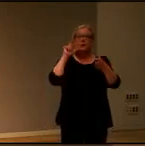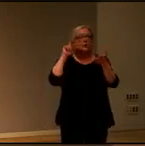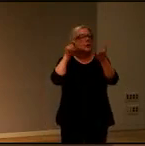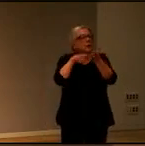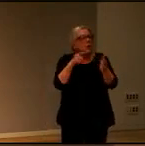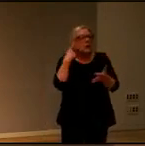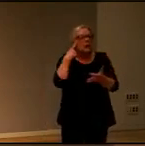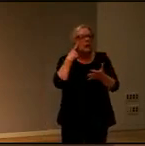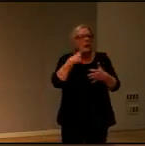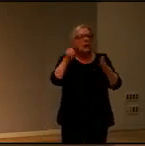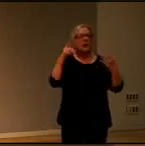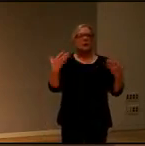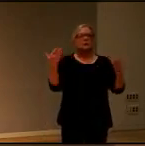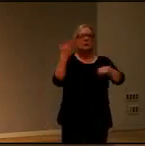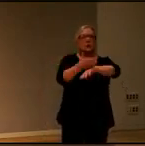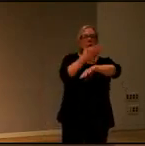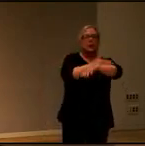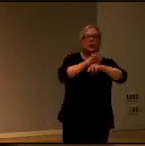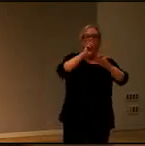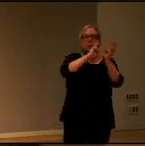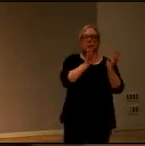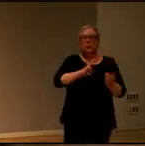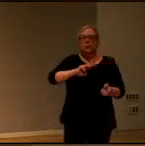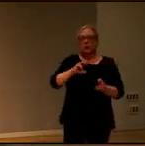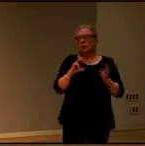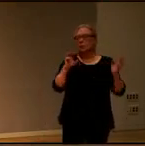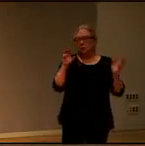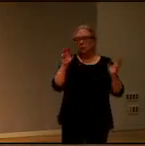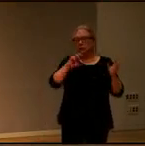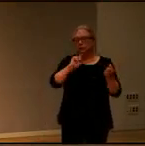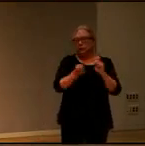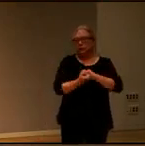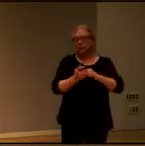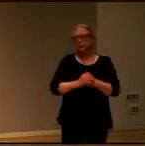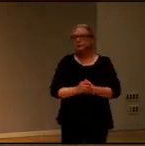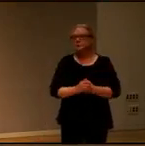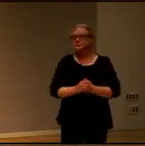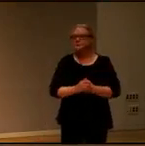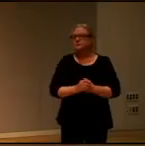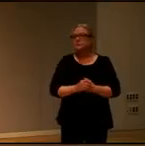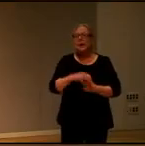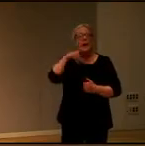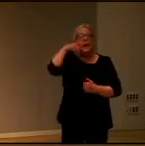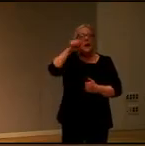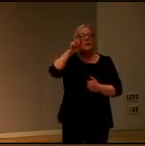integration. We also think about the paramedics who actually go into patients' homes.